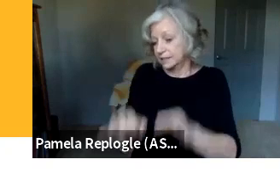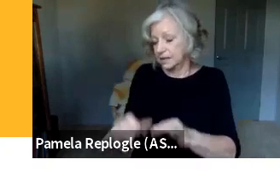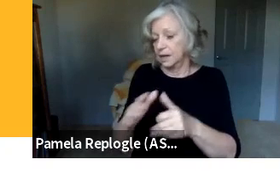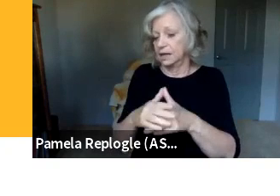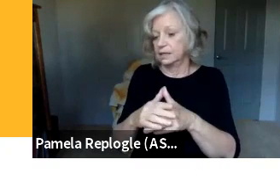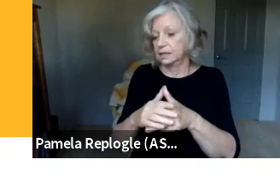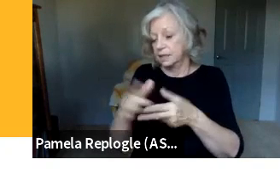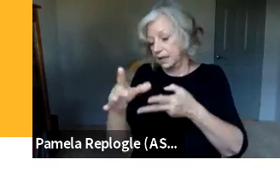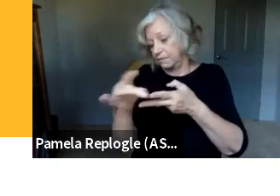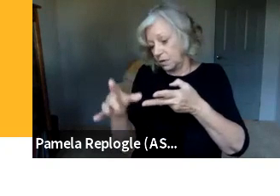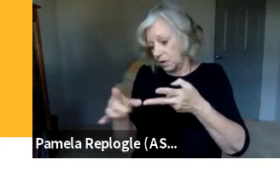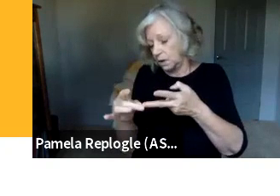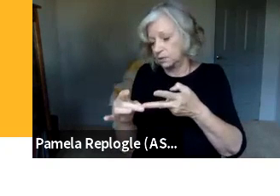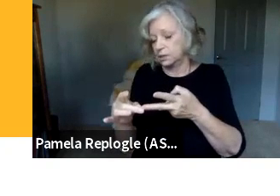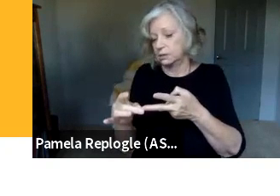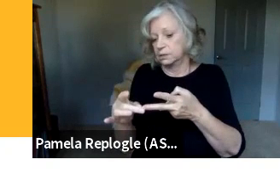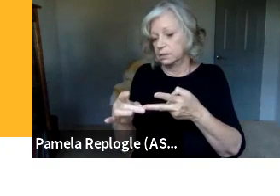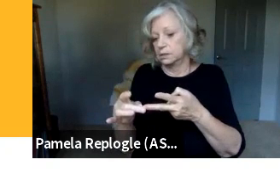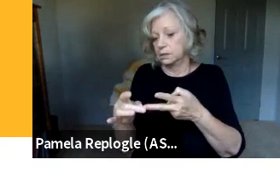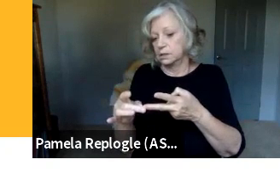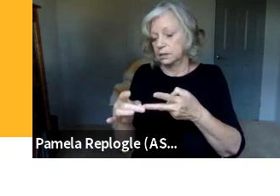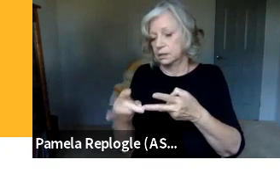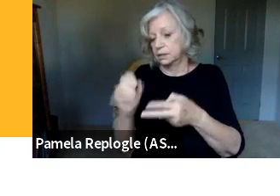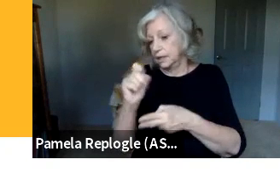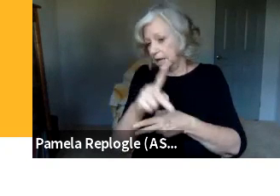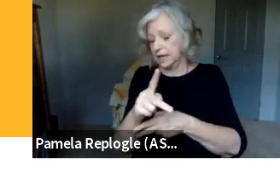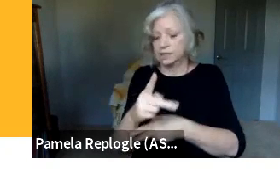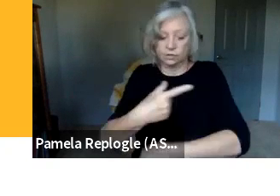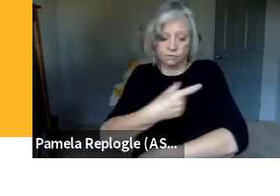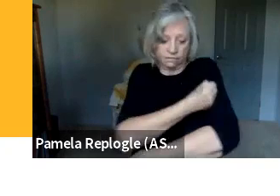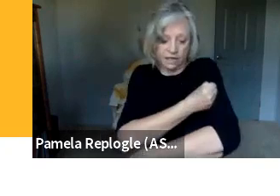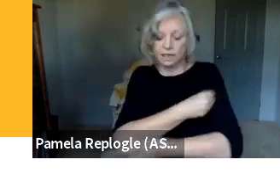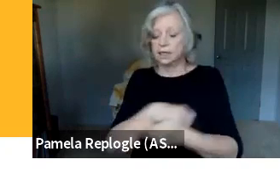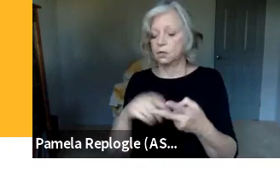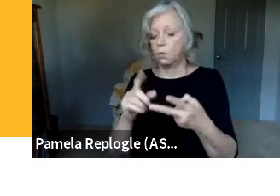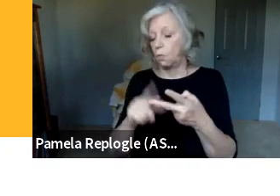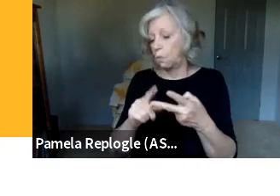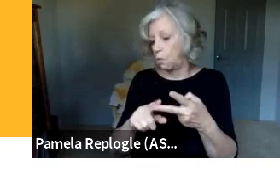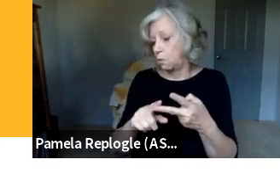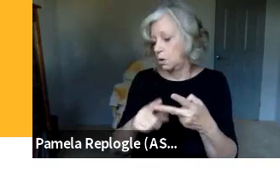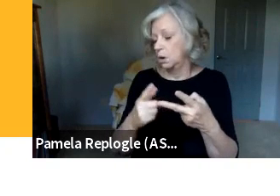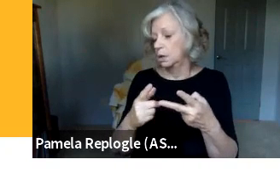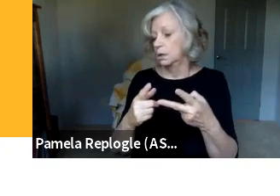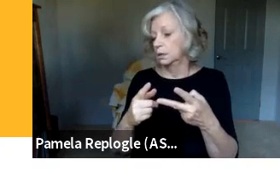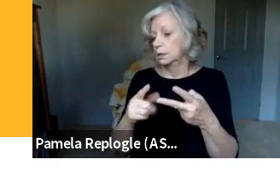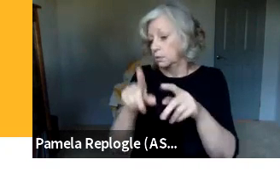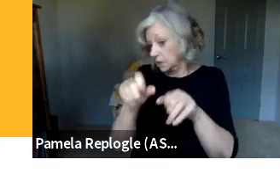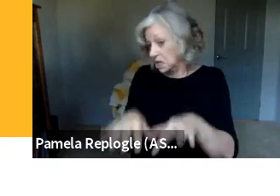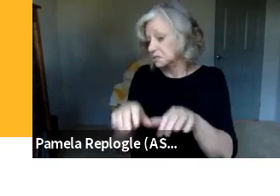option to check for vaccination status or for